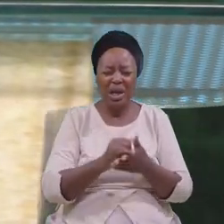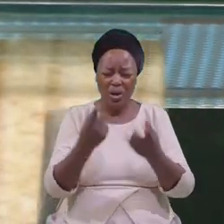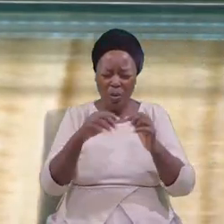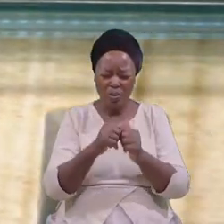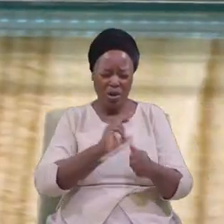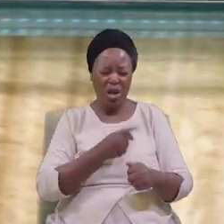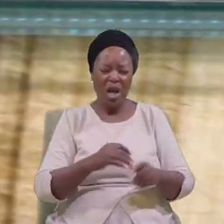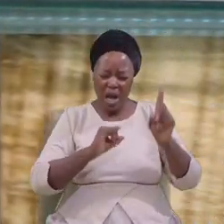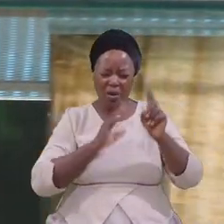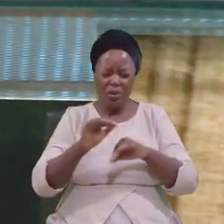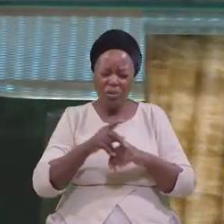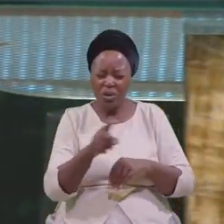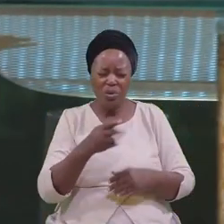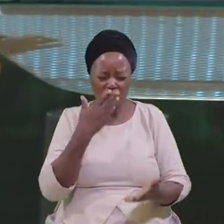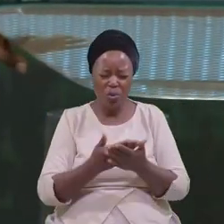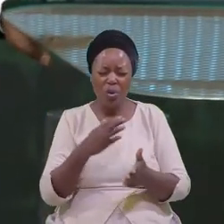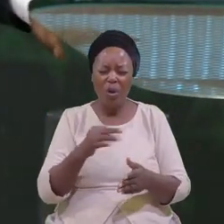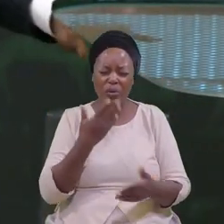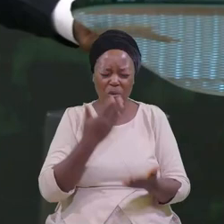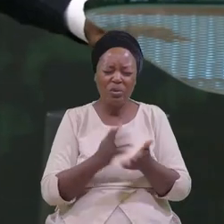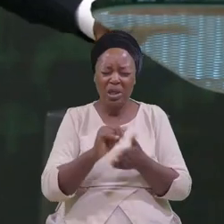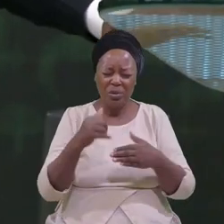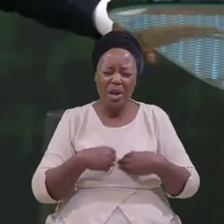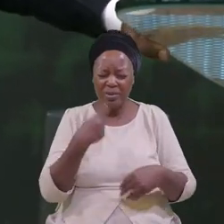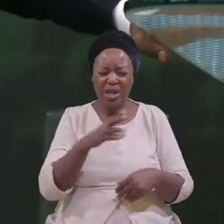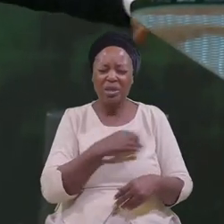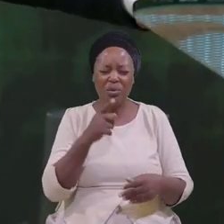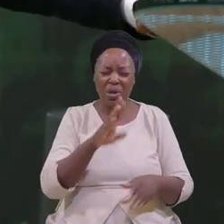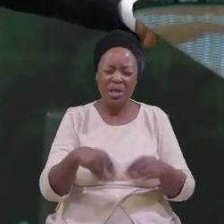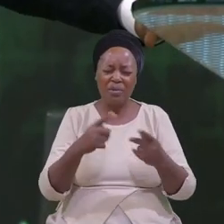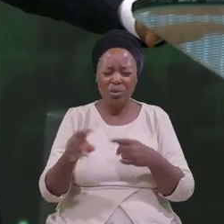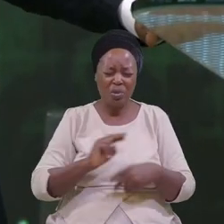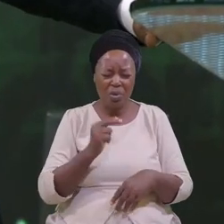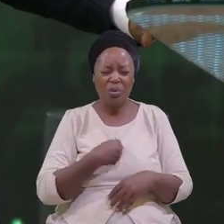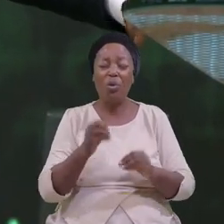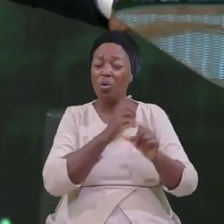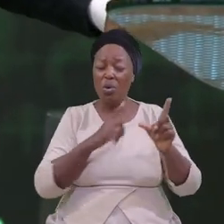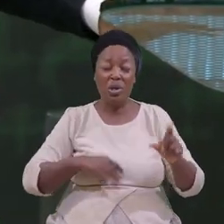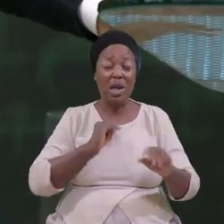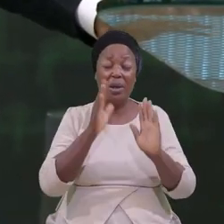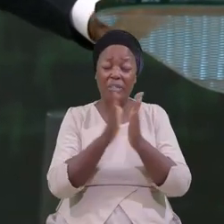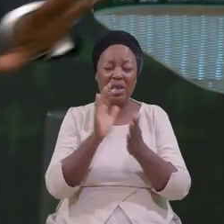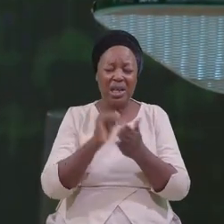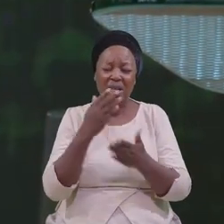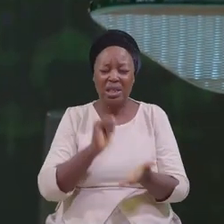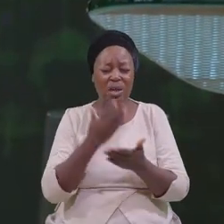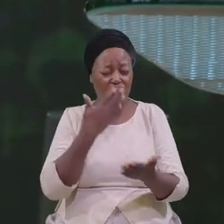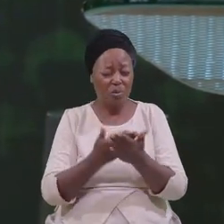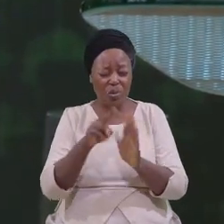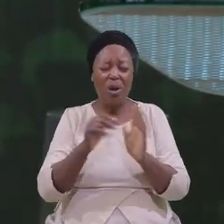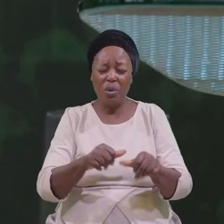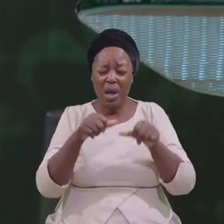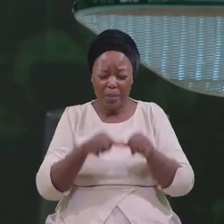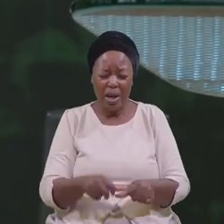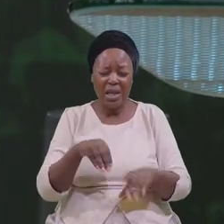do the good of the good that the Lord said he will give unto us. Oh Lord, I pray that goodness will